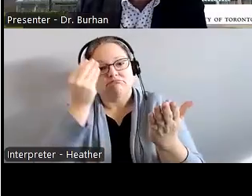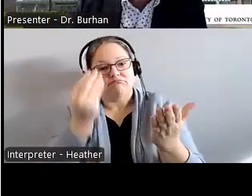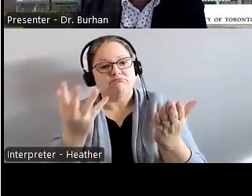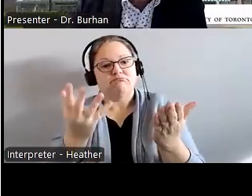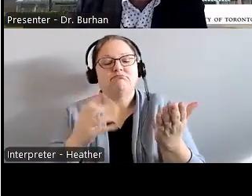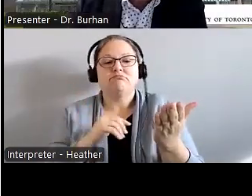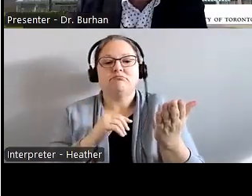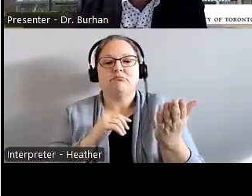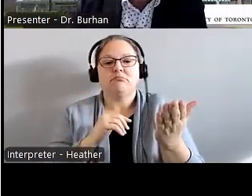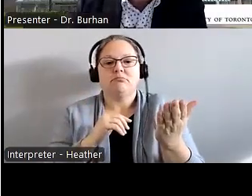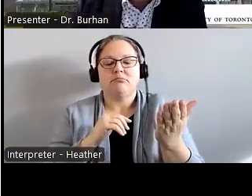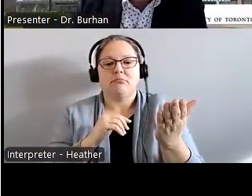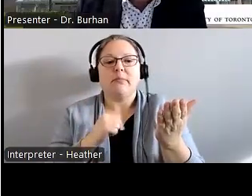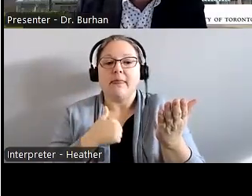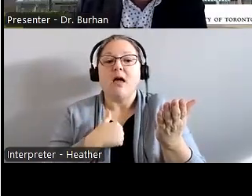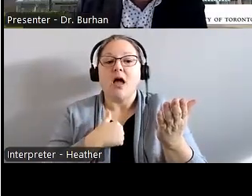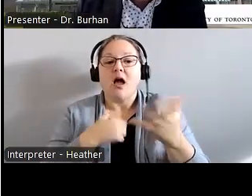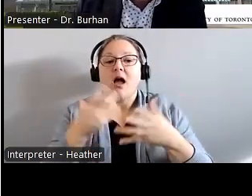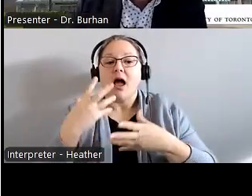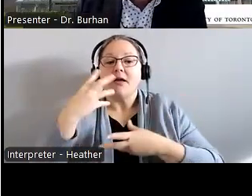have. Basically, I am involved in